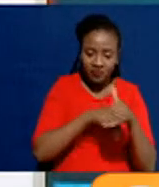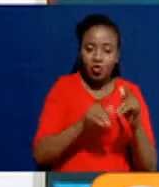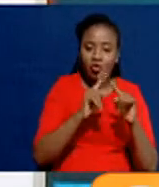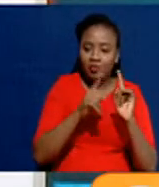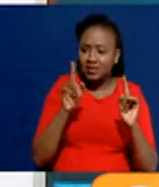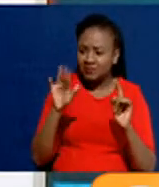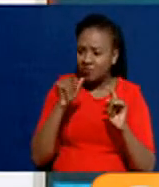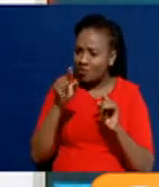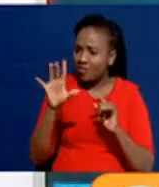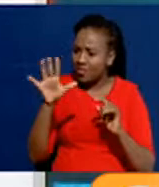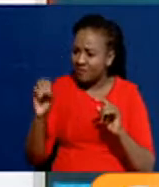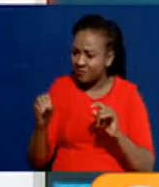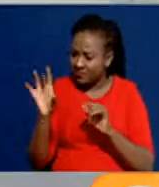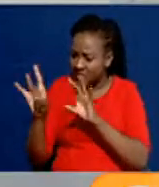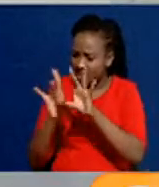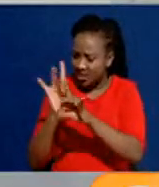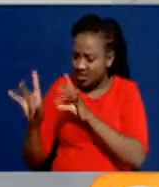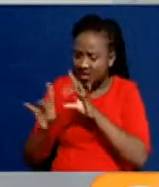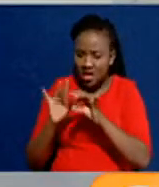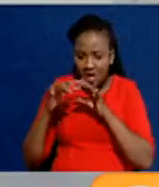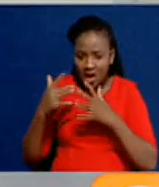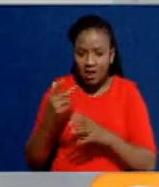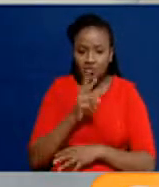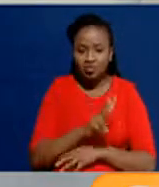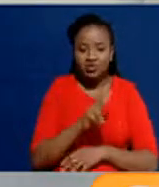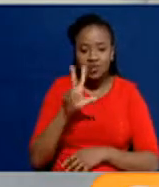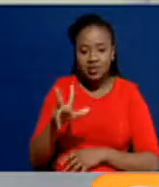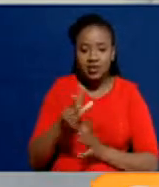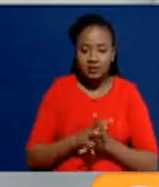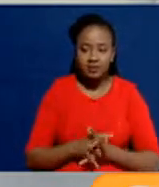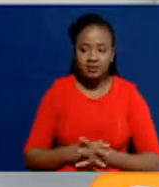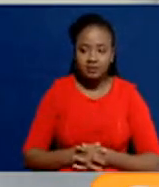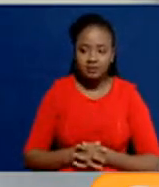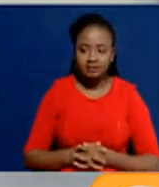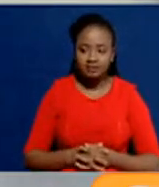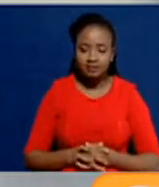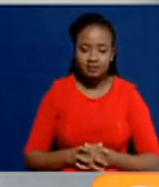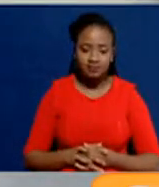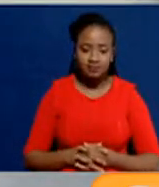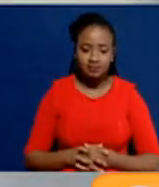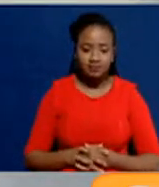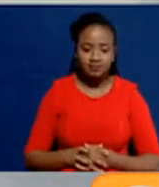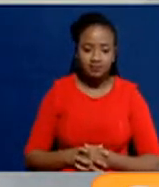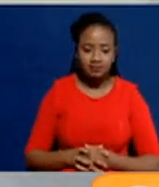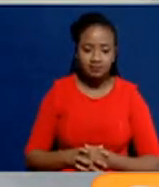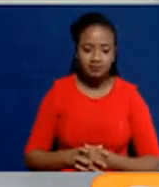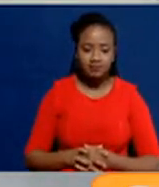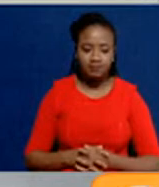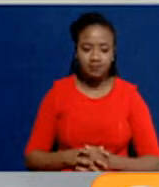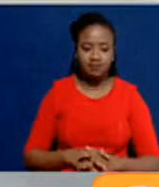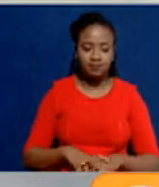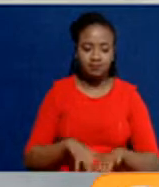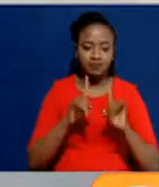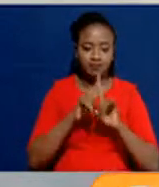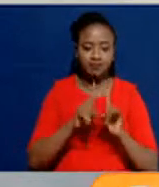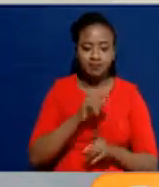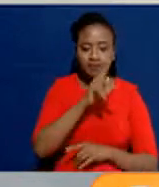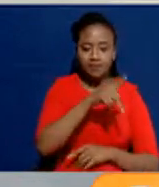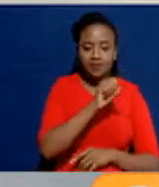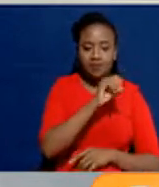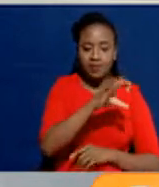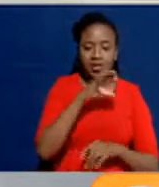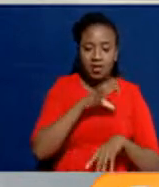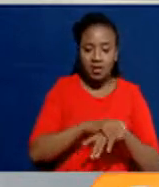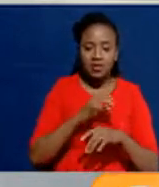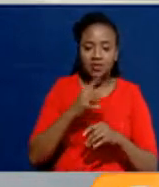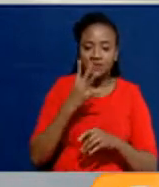what just Gituko was talking about, the public participation that the PAC did, I'm just seeing the numbers. PAC received about